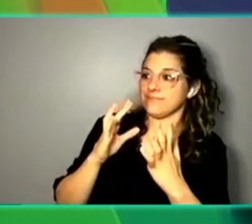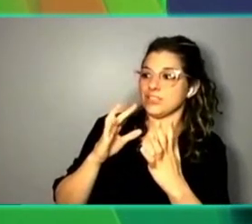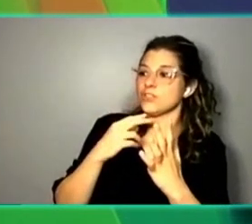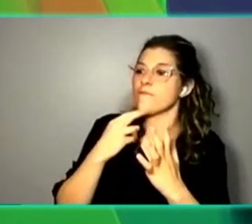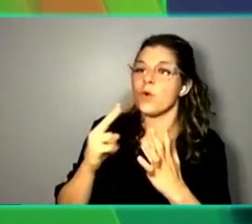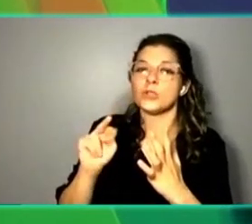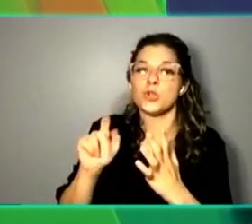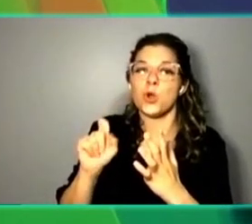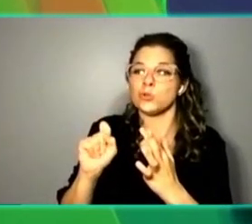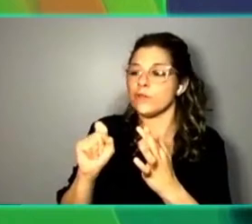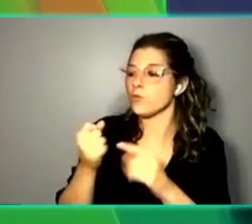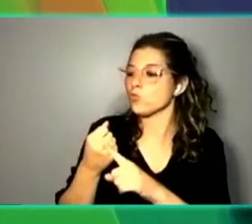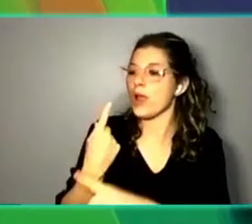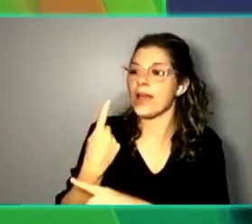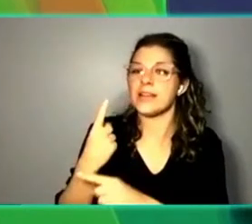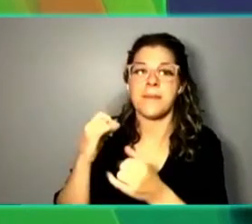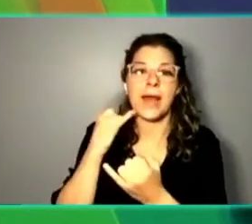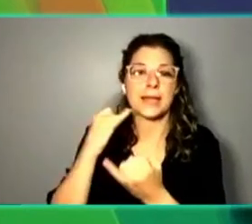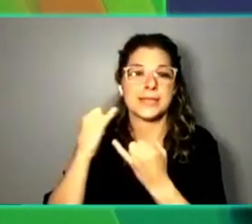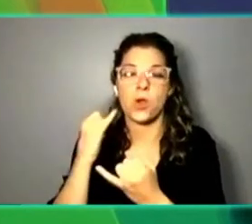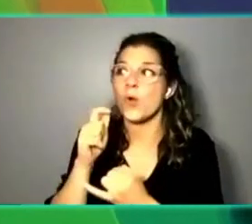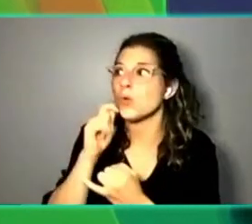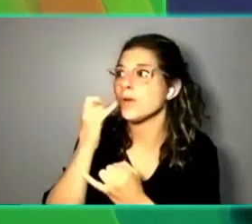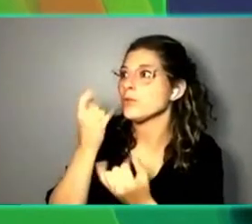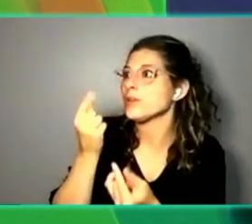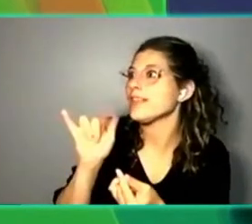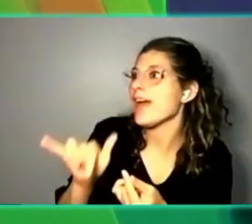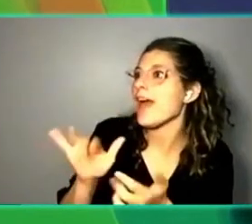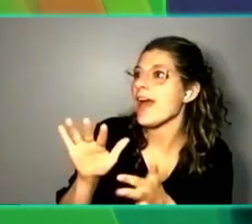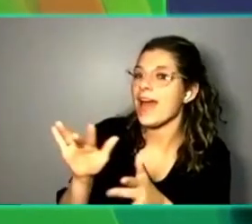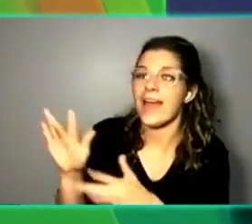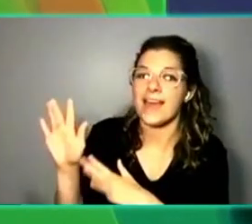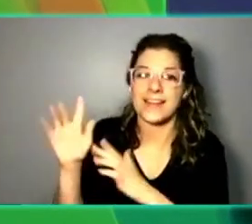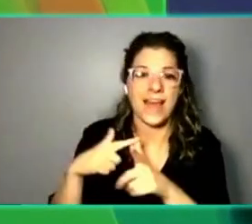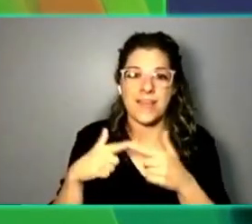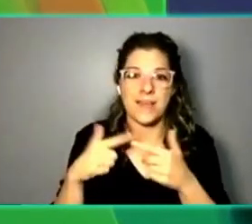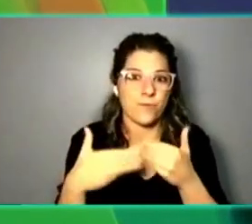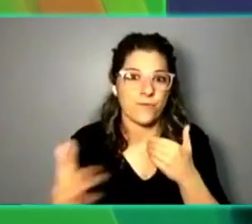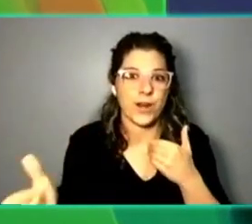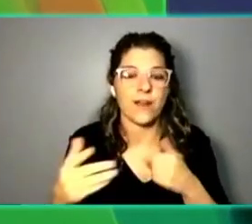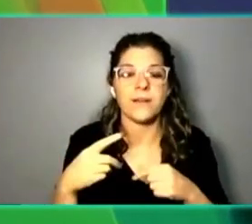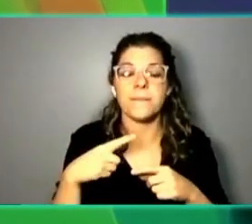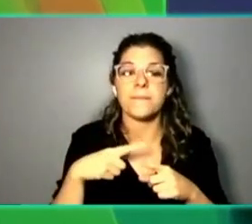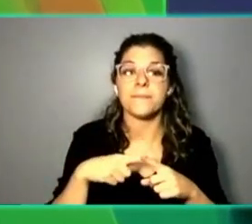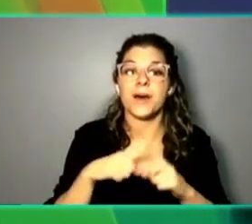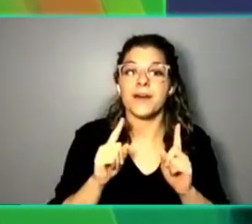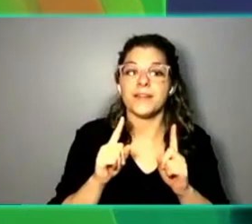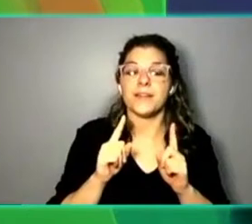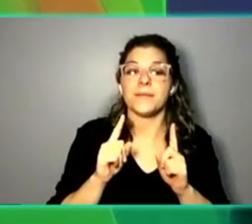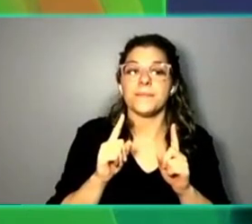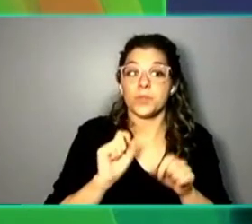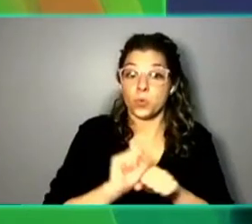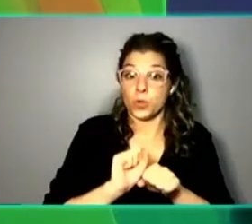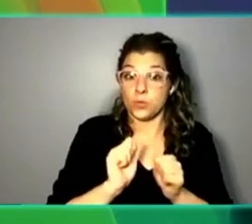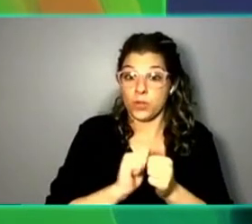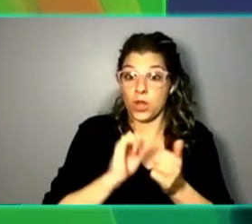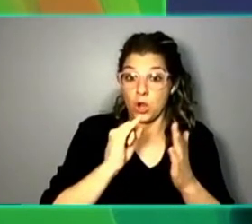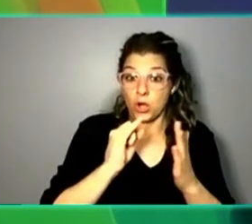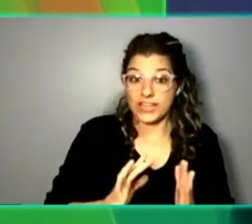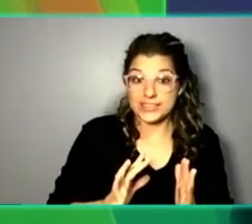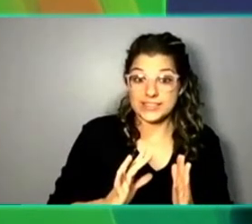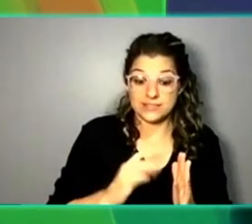have, or things of like, oh, it'd be cool if you did this, and then just, you know, moving on. But when it comes to, you know, working with an artist as the